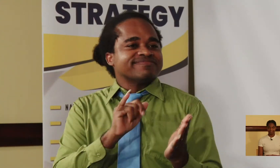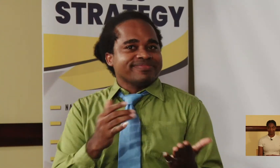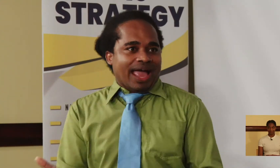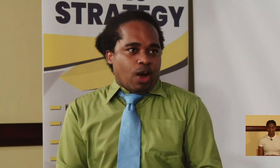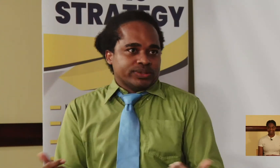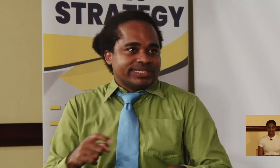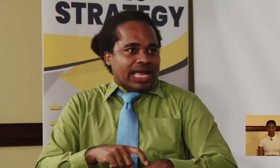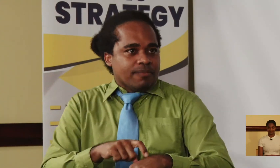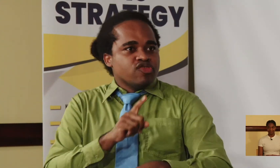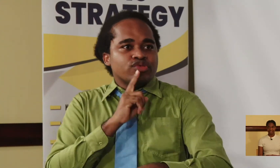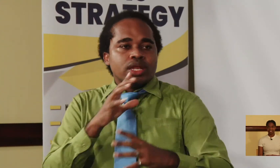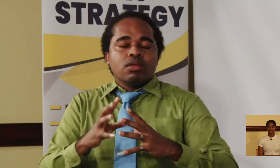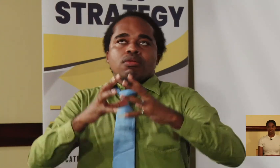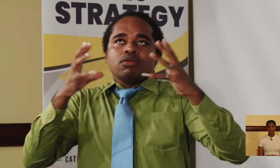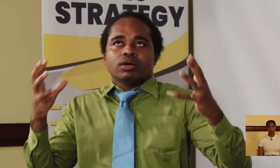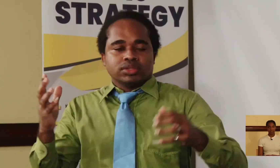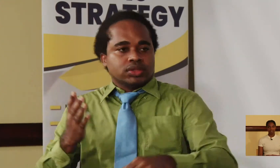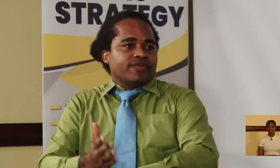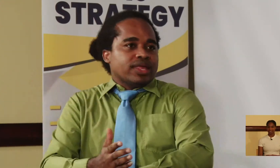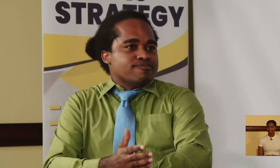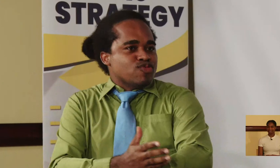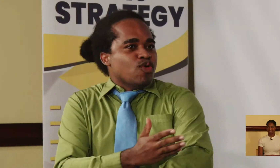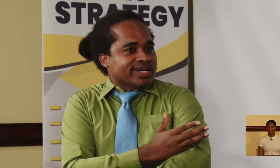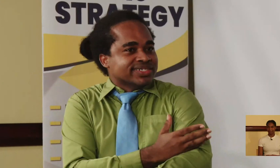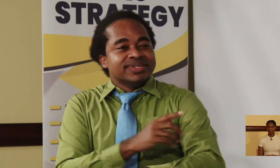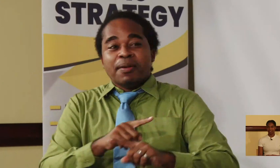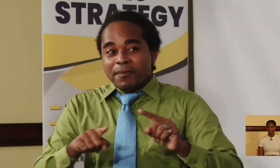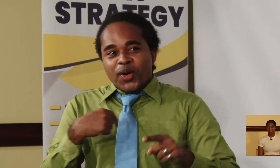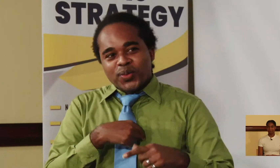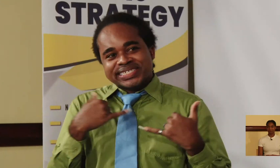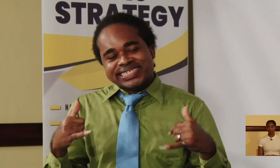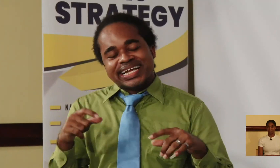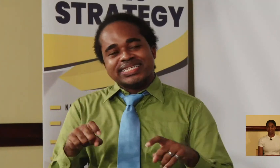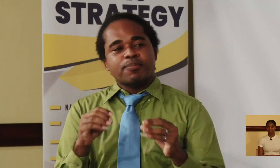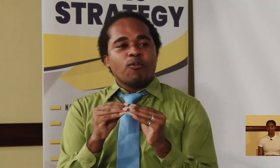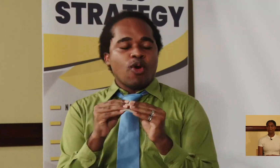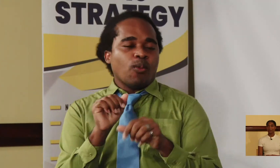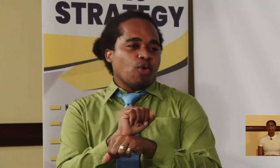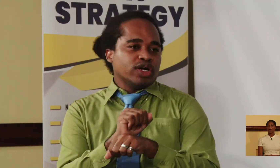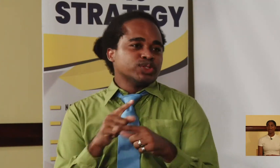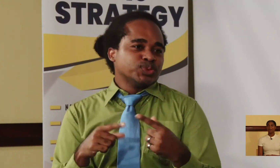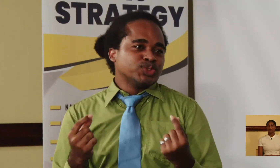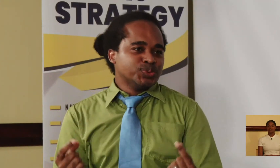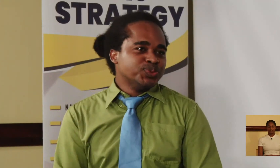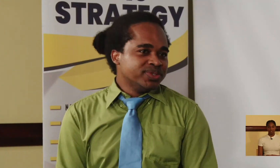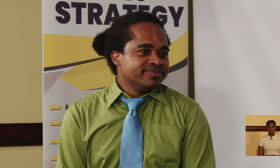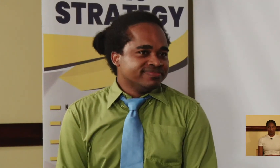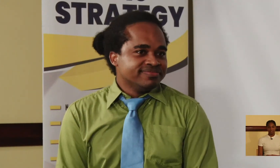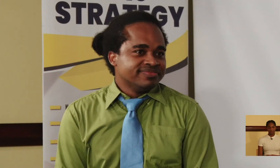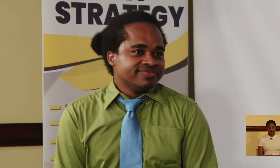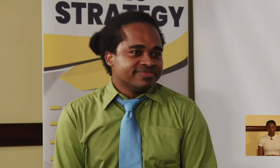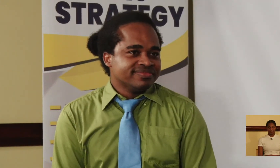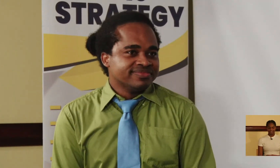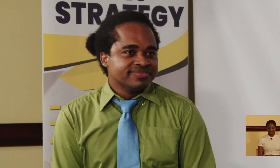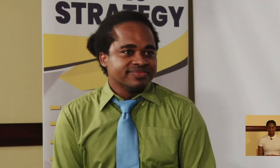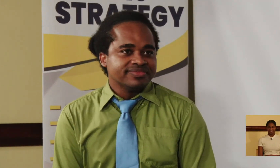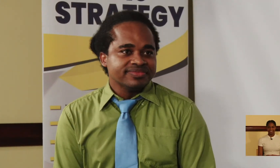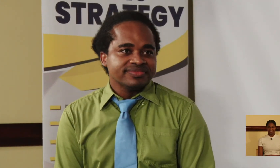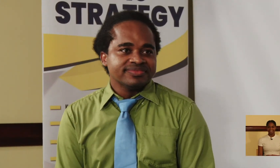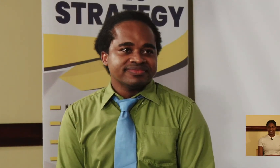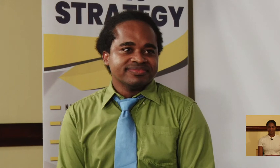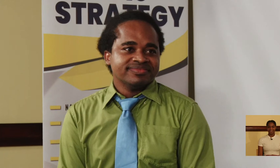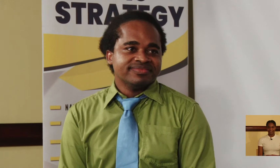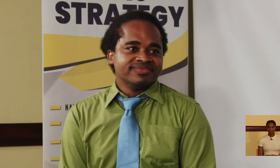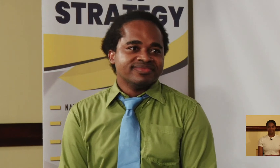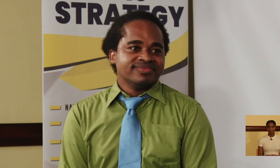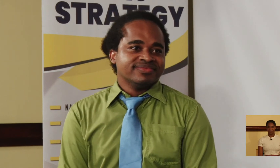the deaf community. And so now it's time for a lot of improvement. We have seen a lot of improvement over the years, but it's